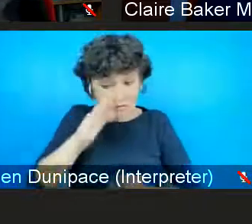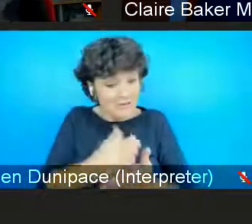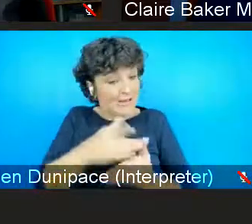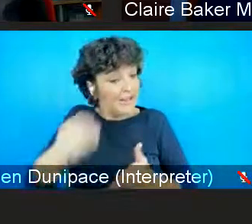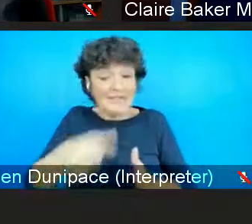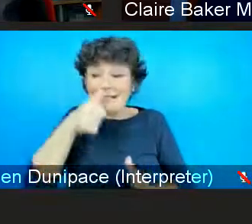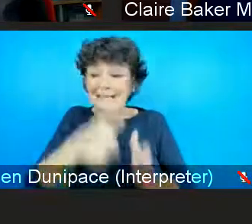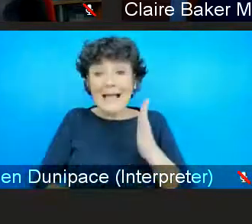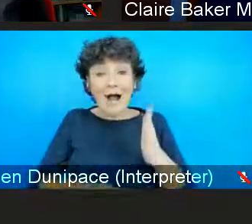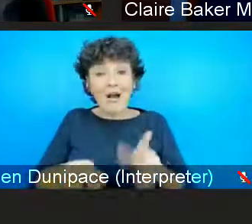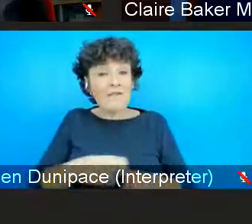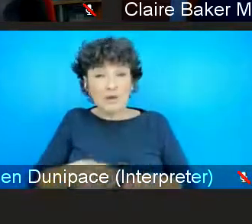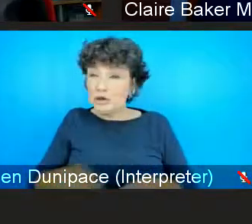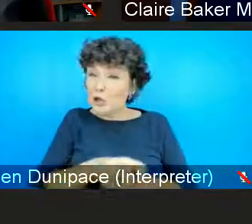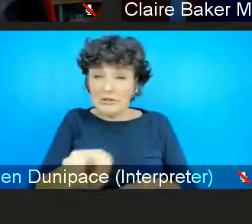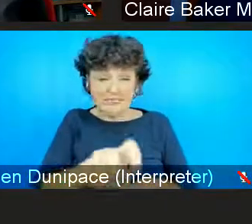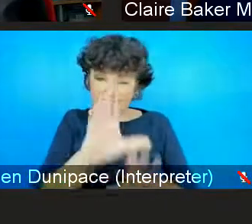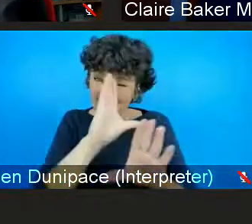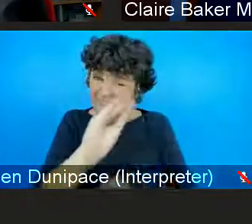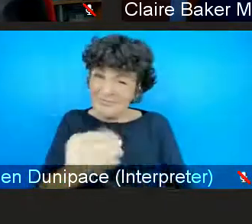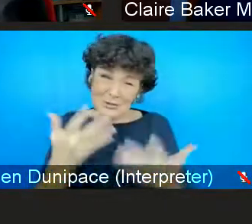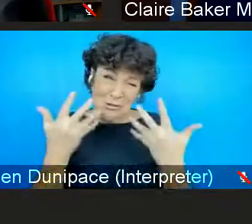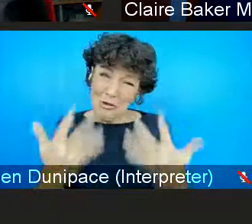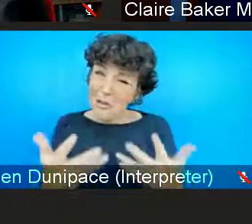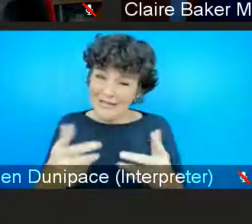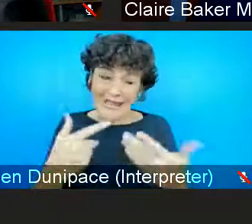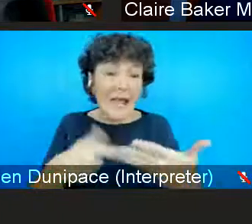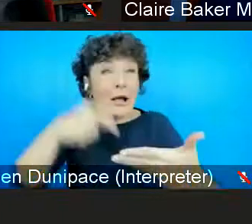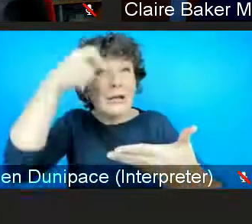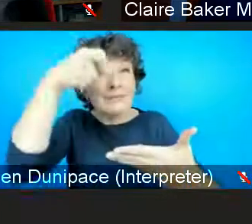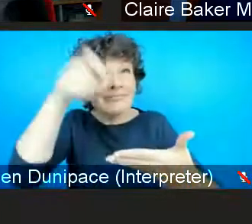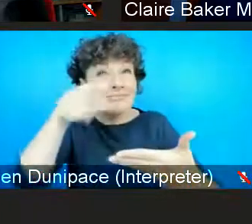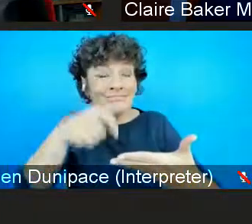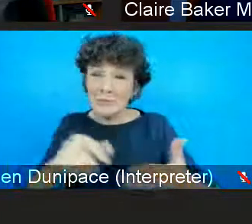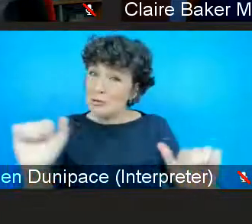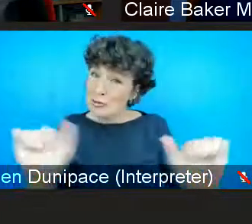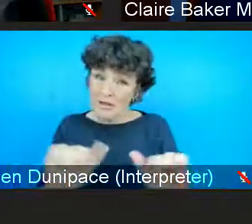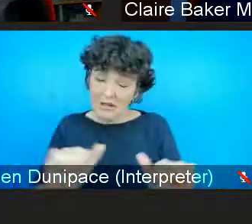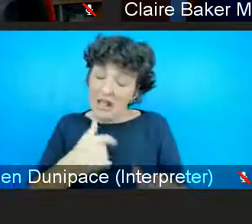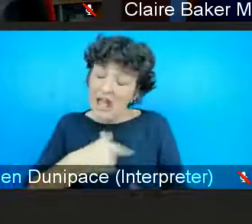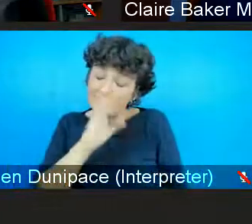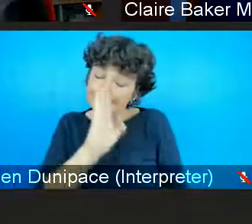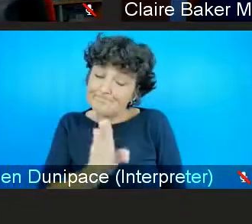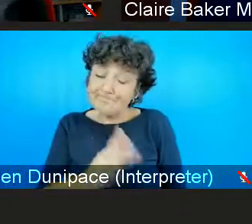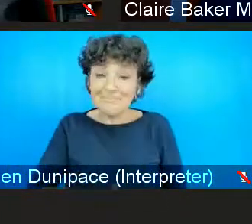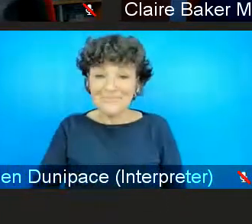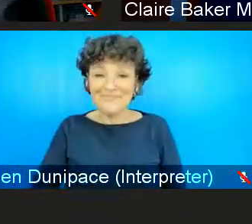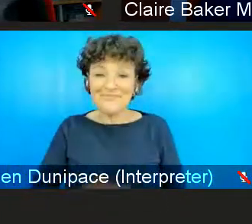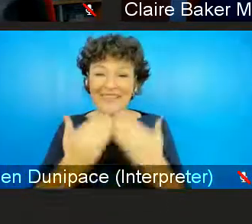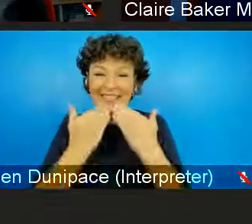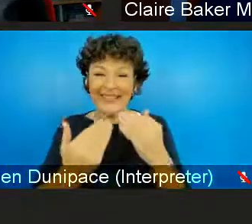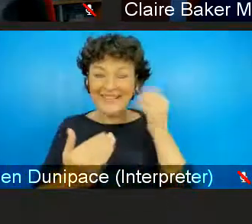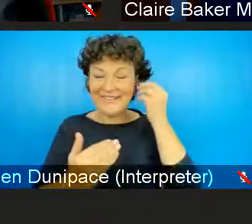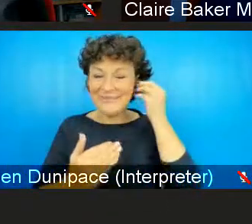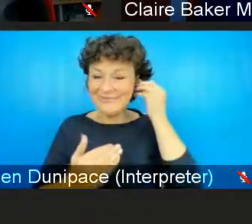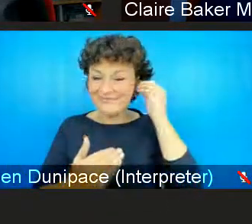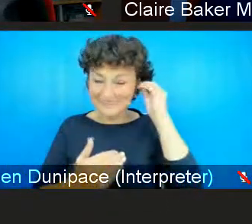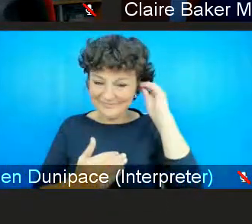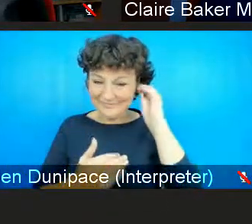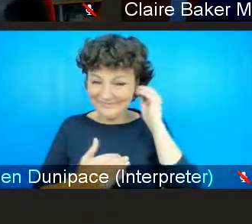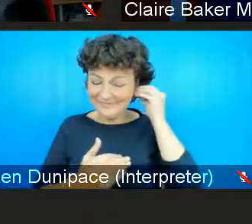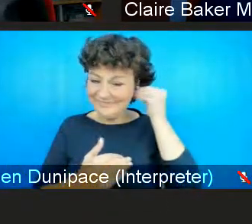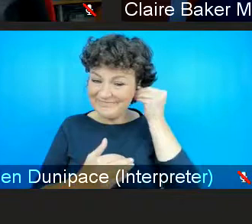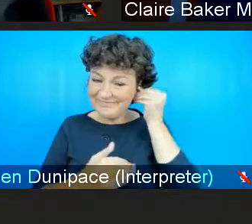have absolutely not ticked all the boxes on this yet. Freely admit that. Thank you. And Councillor